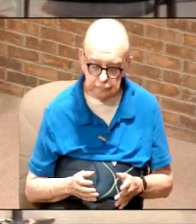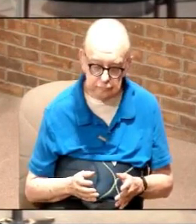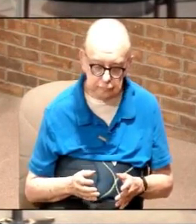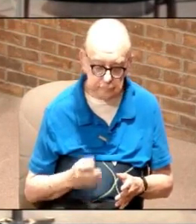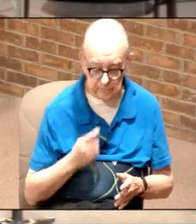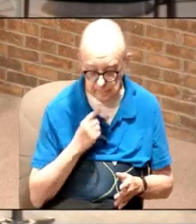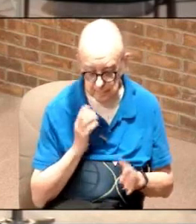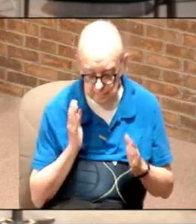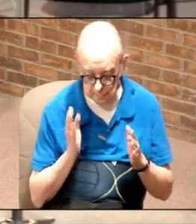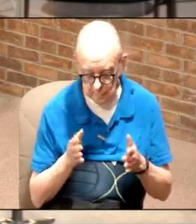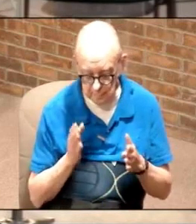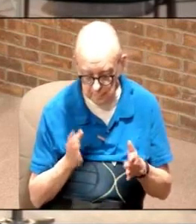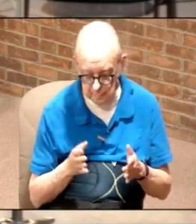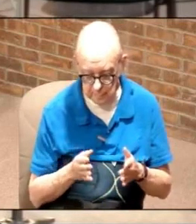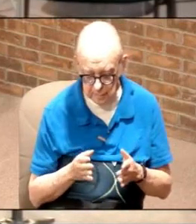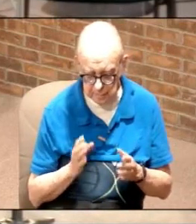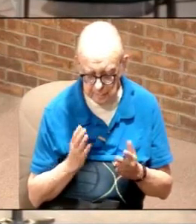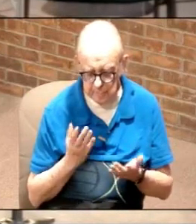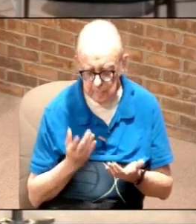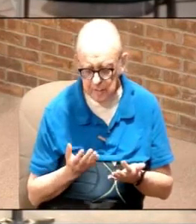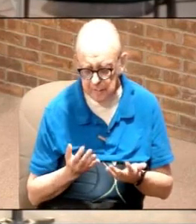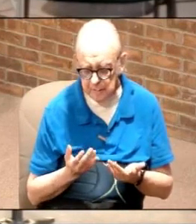say listen get out of the way for a minute